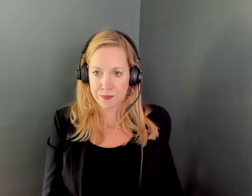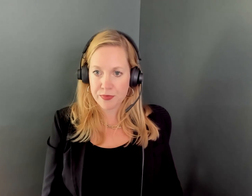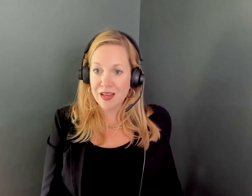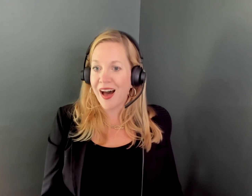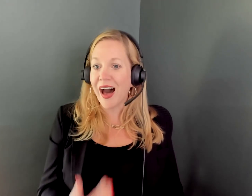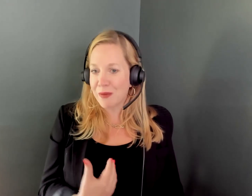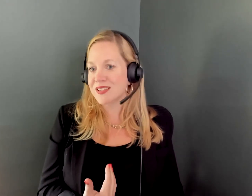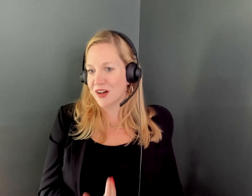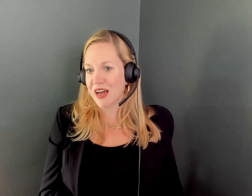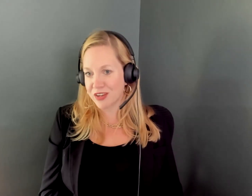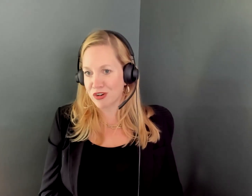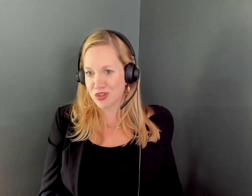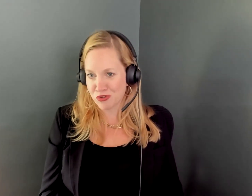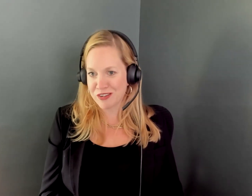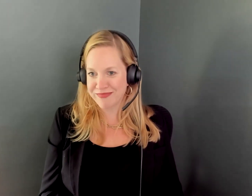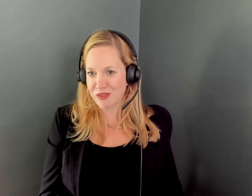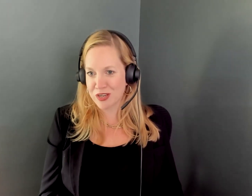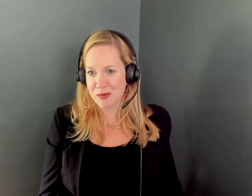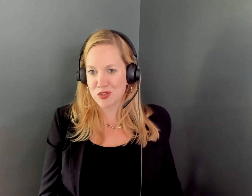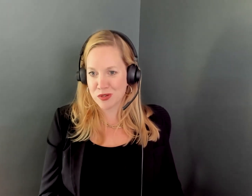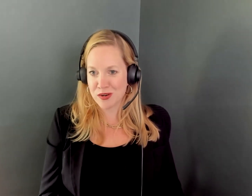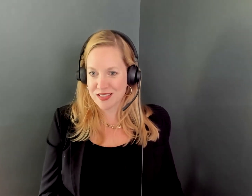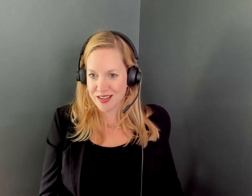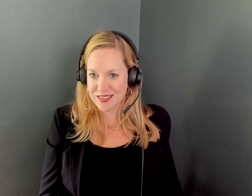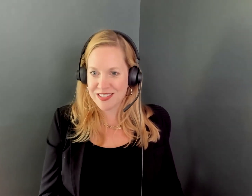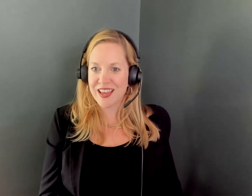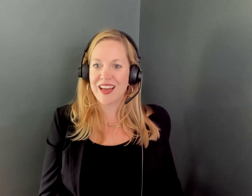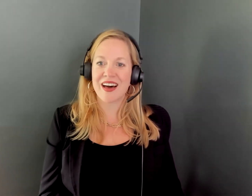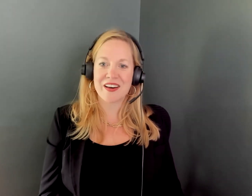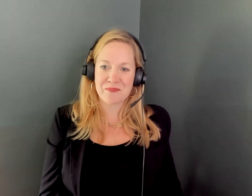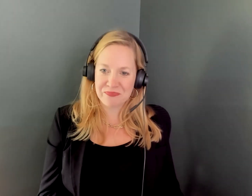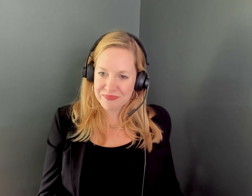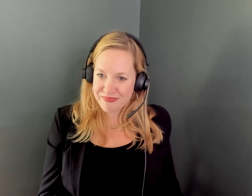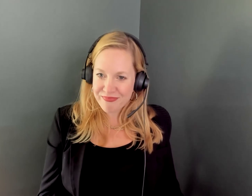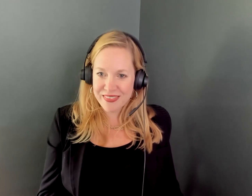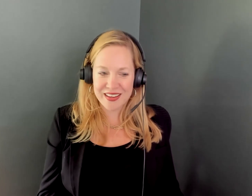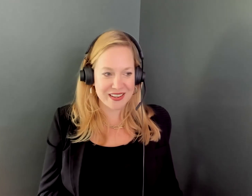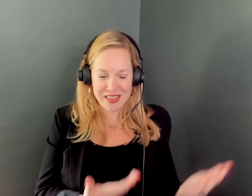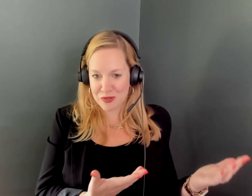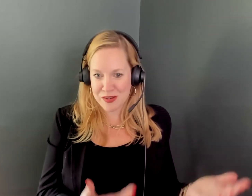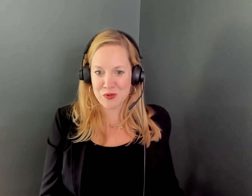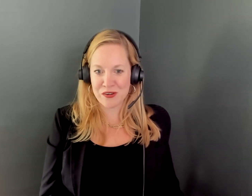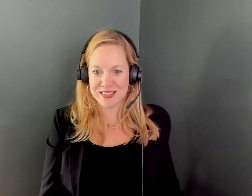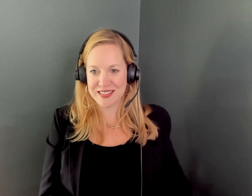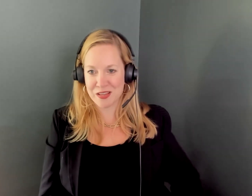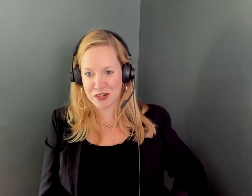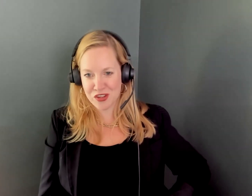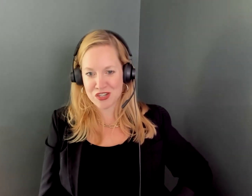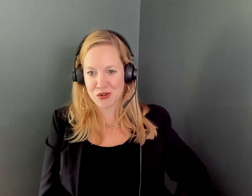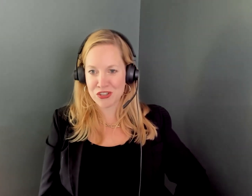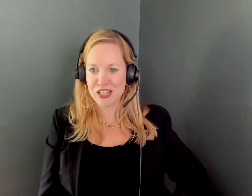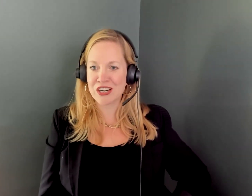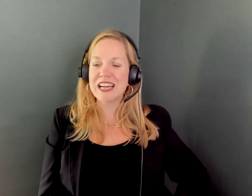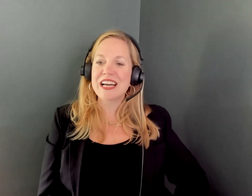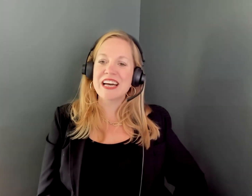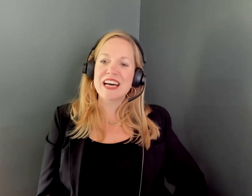context. I myself have hearing children. I raised my 2 hearing sons, and that was my 2 hearing sons in the picture that I